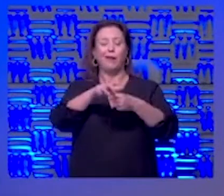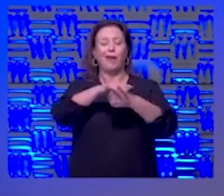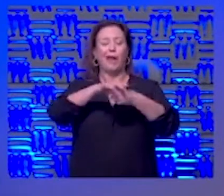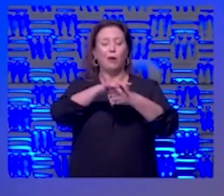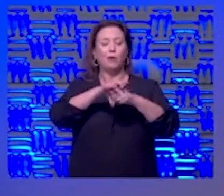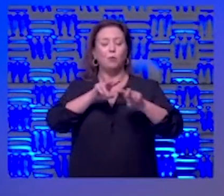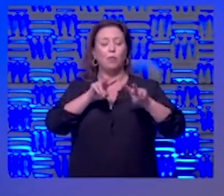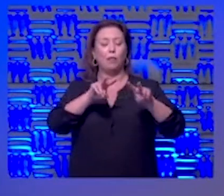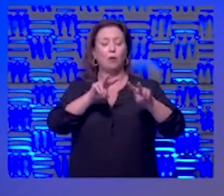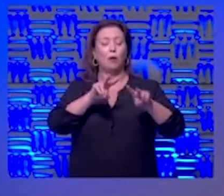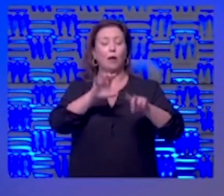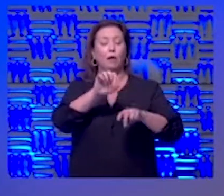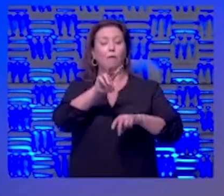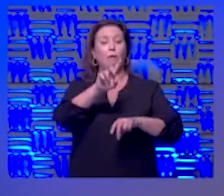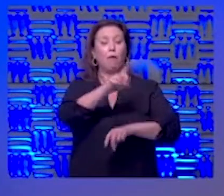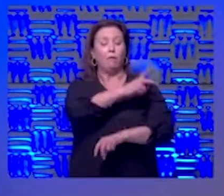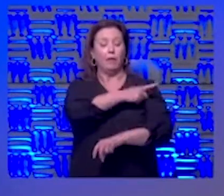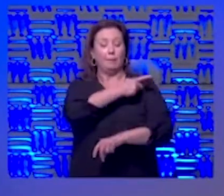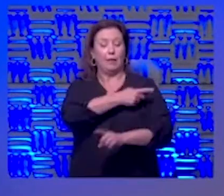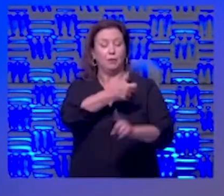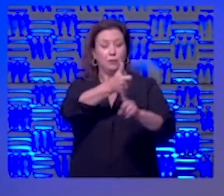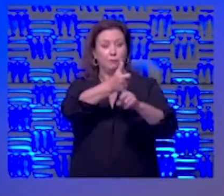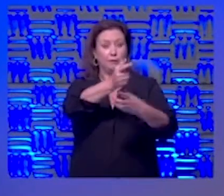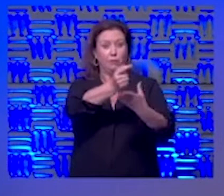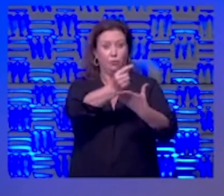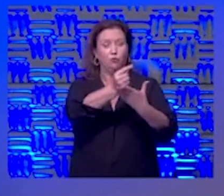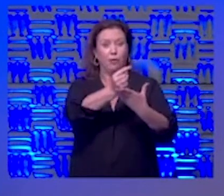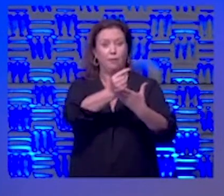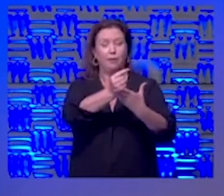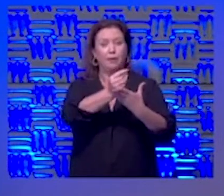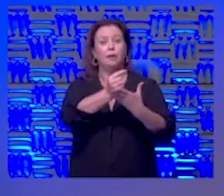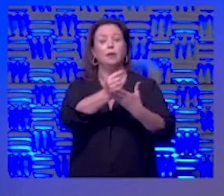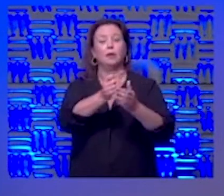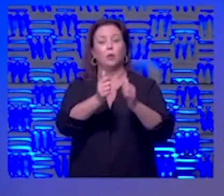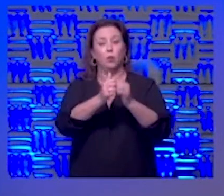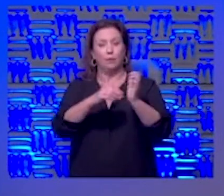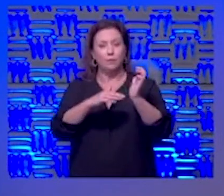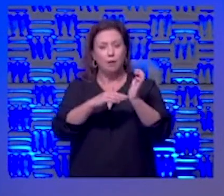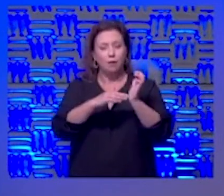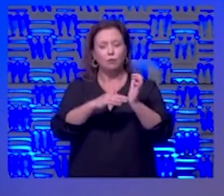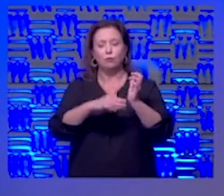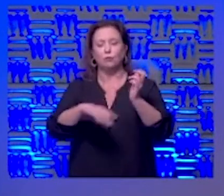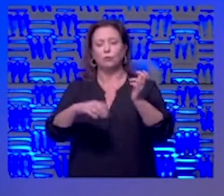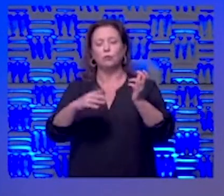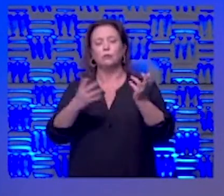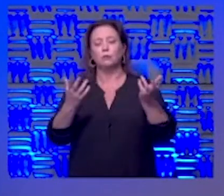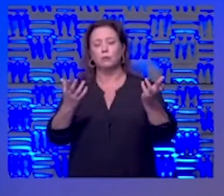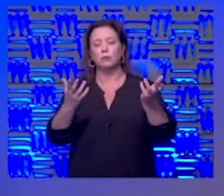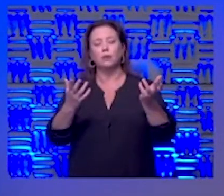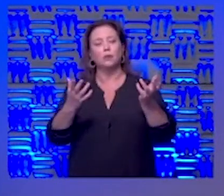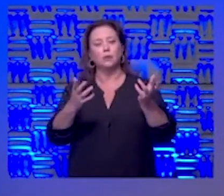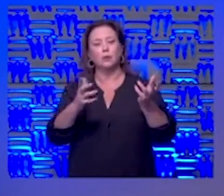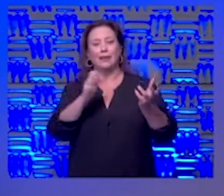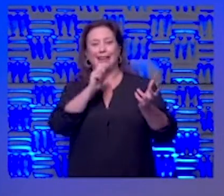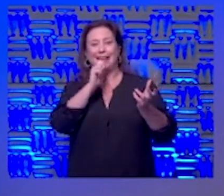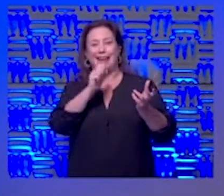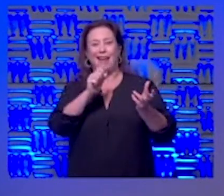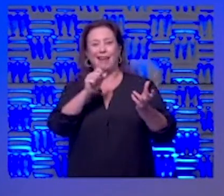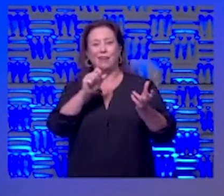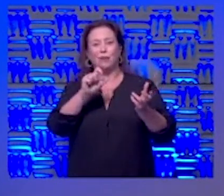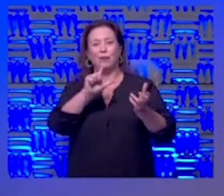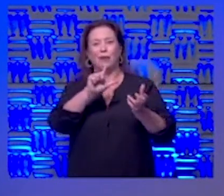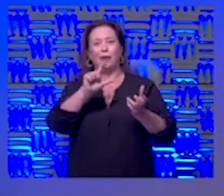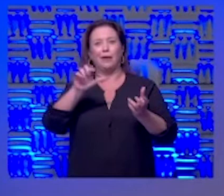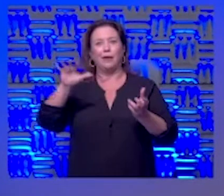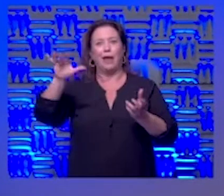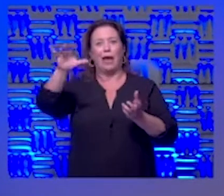patients were treated, even with physicians or providers who were not doing aerosol